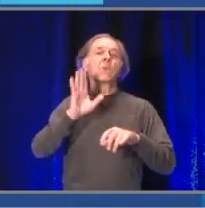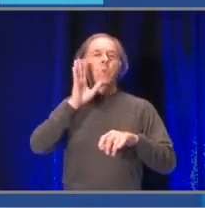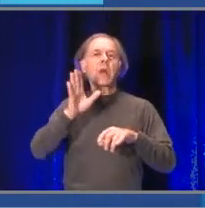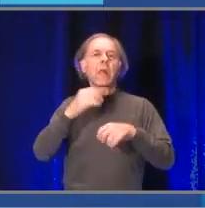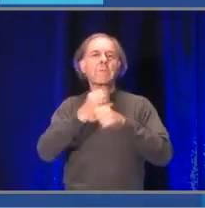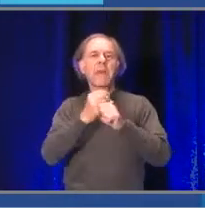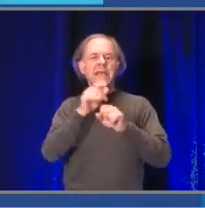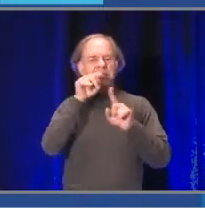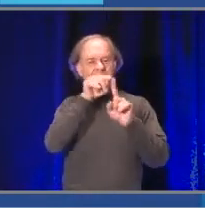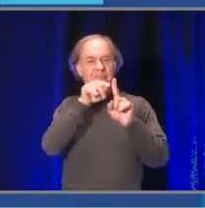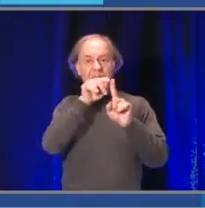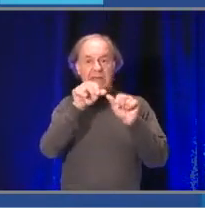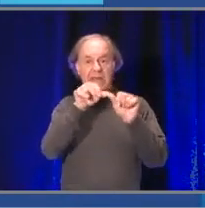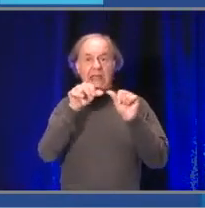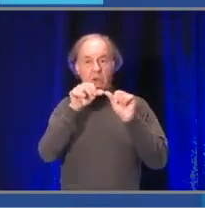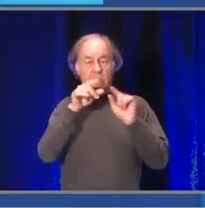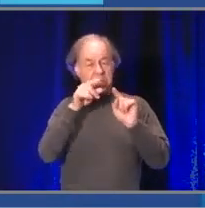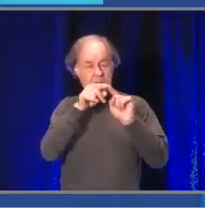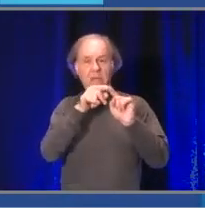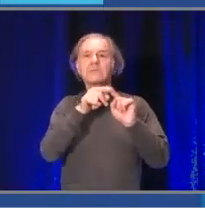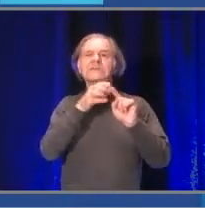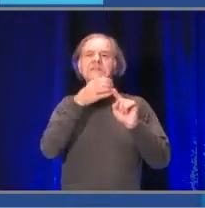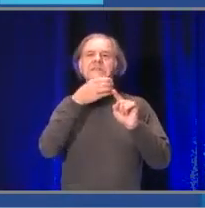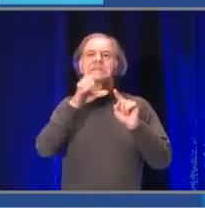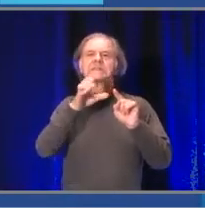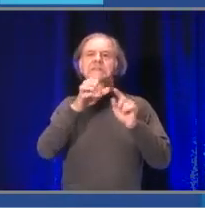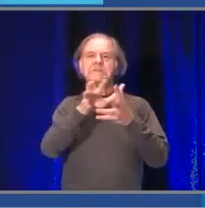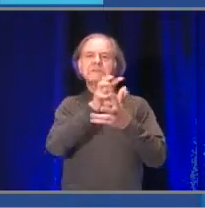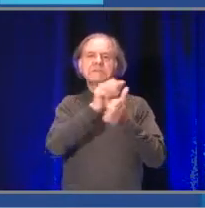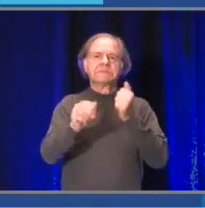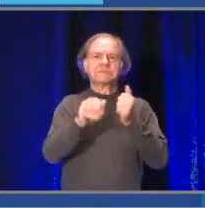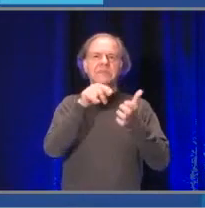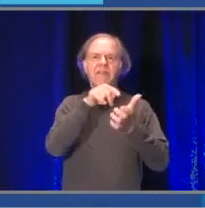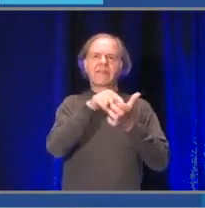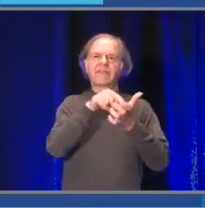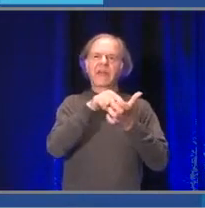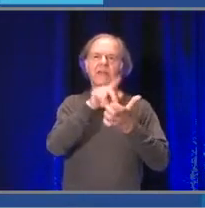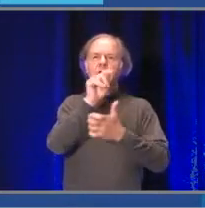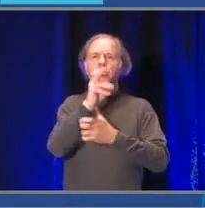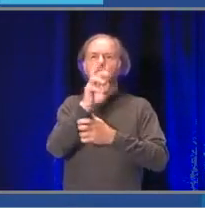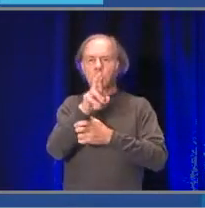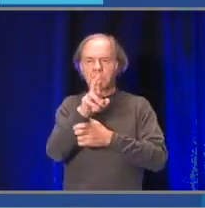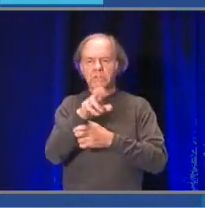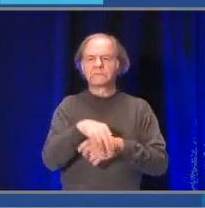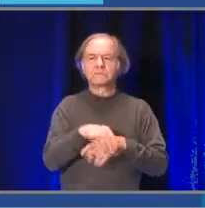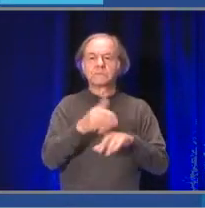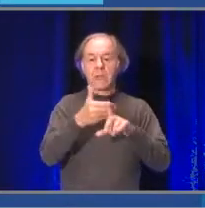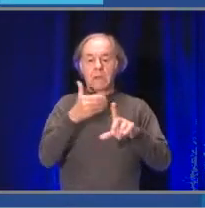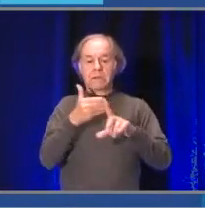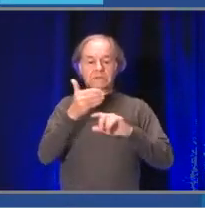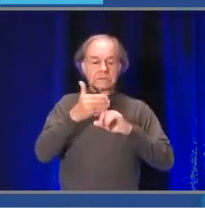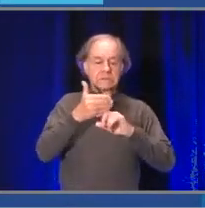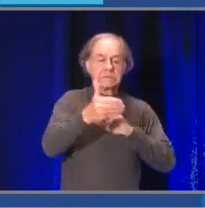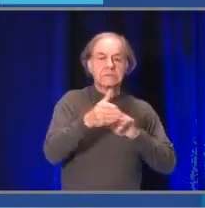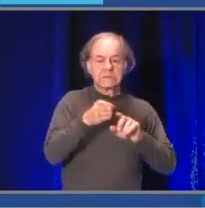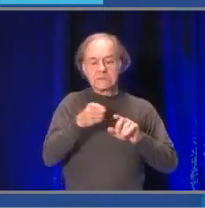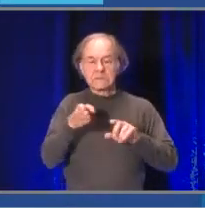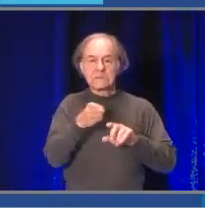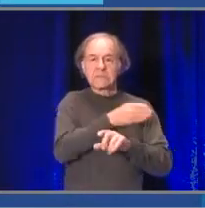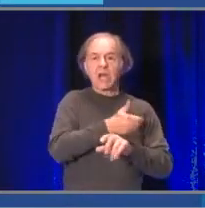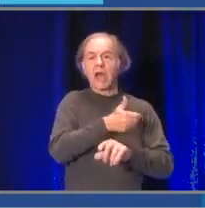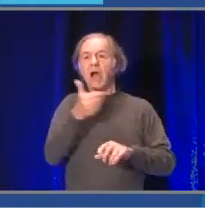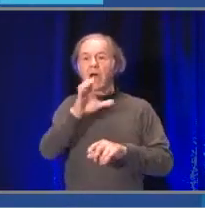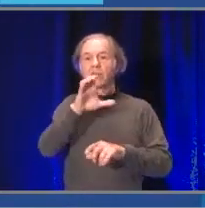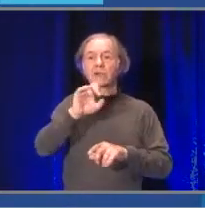temperature of the tissue in the focal zone, resulting in tissue destruction. Intervening tissue between the transducer and the